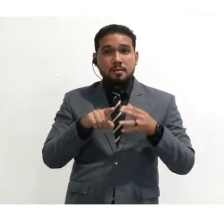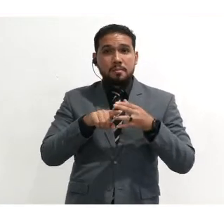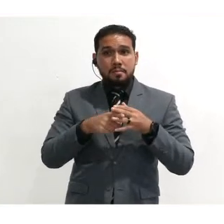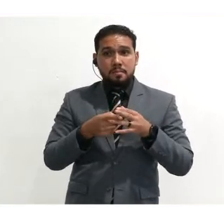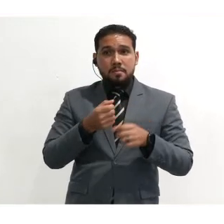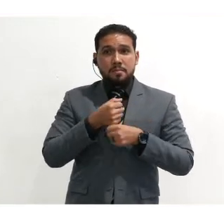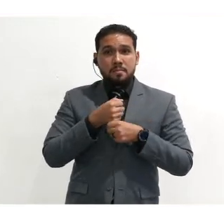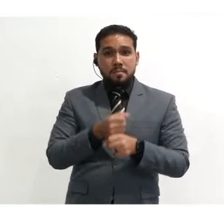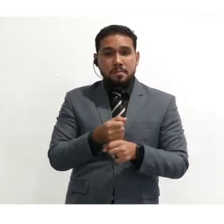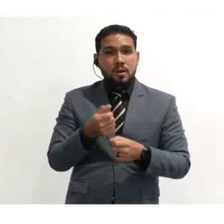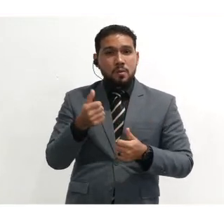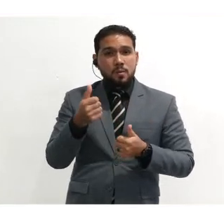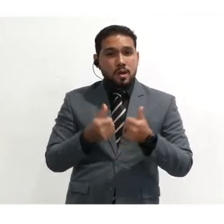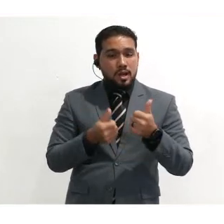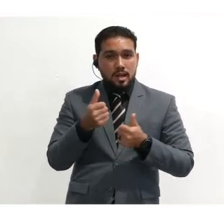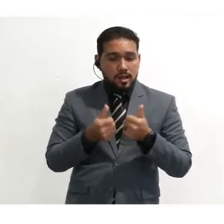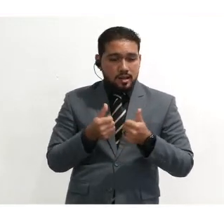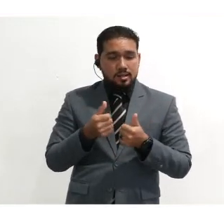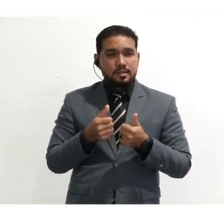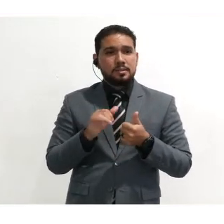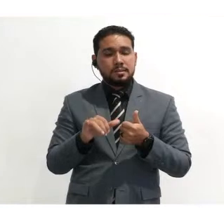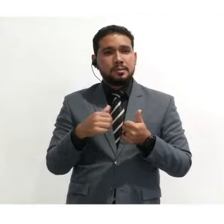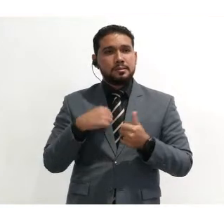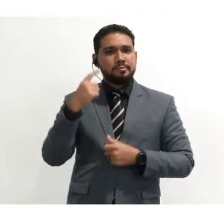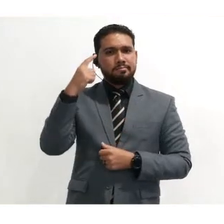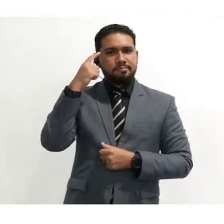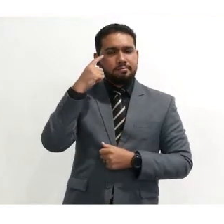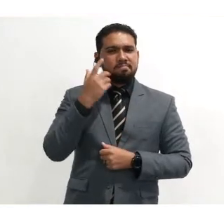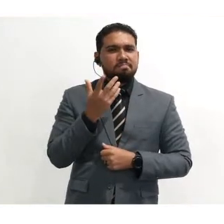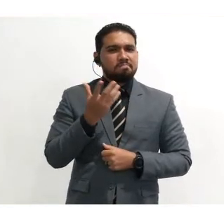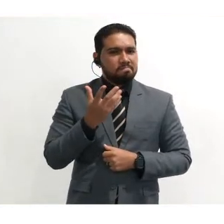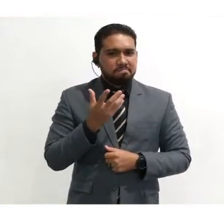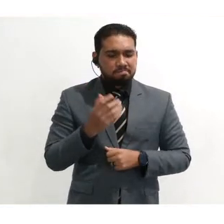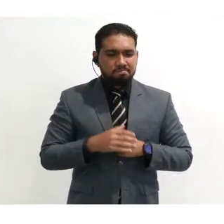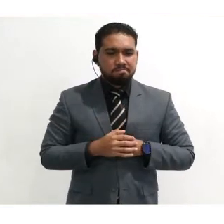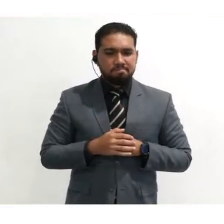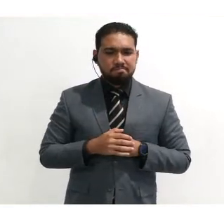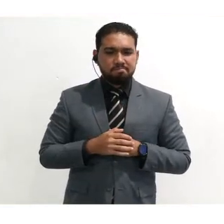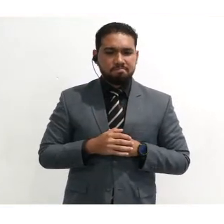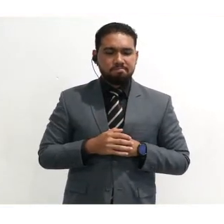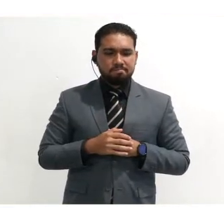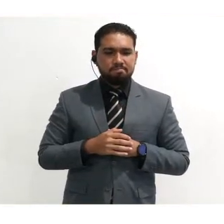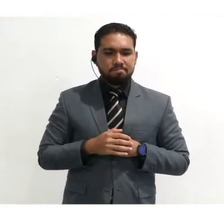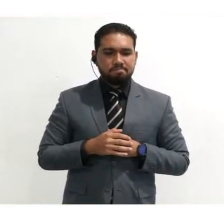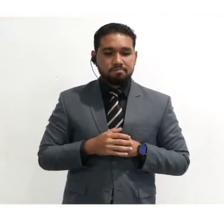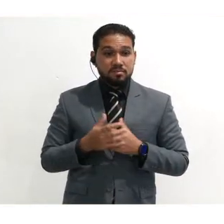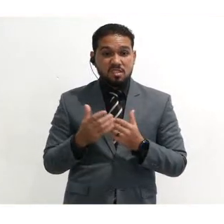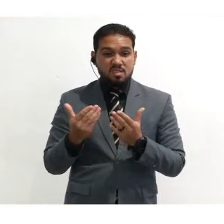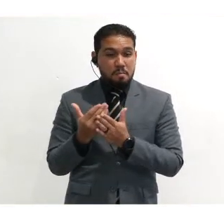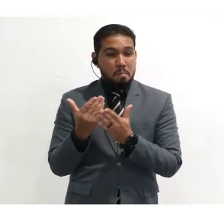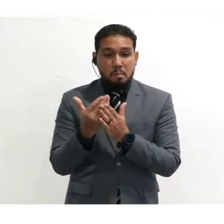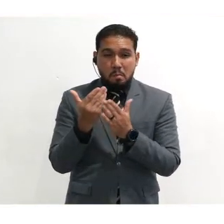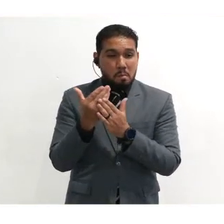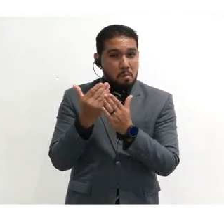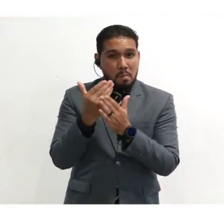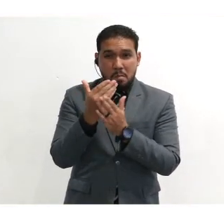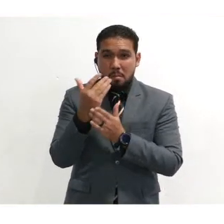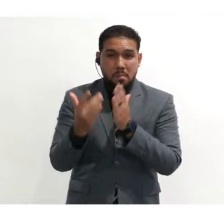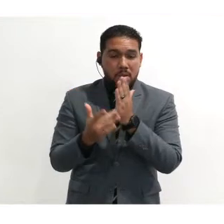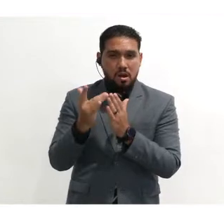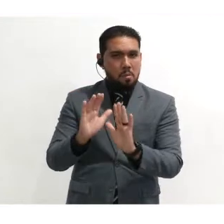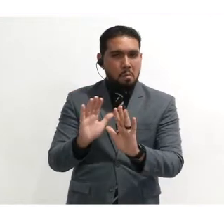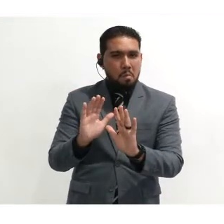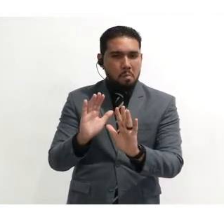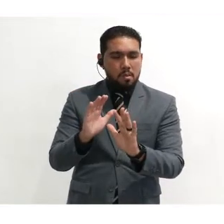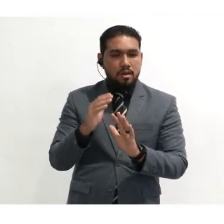Republic. And I would say not the most advanced, because that requires a lot of investment, a lot of